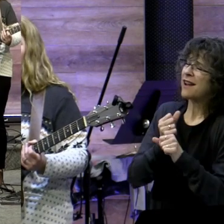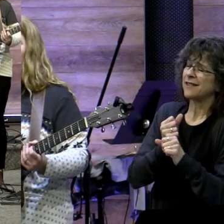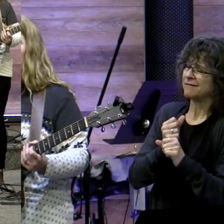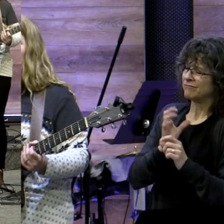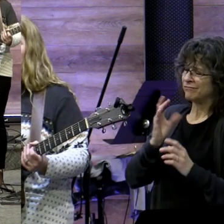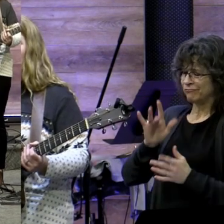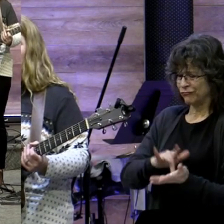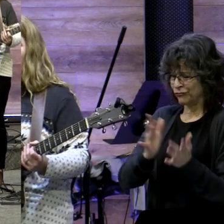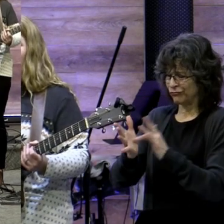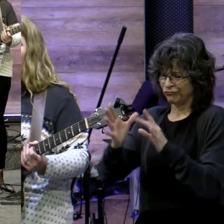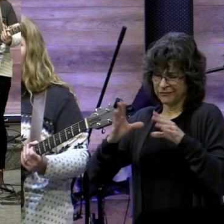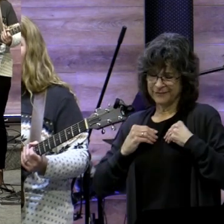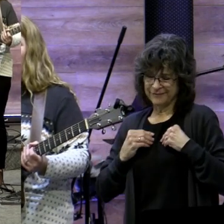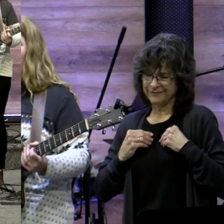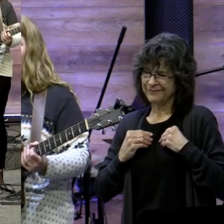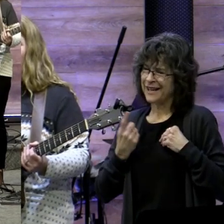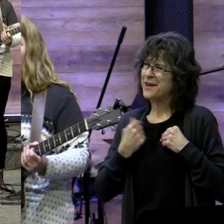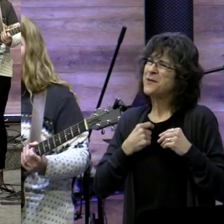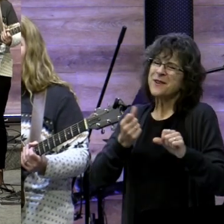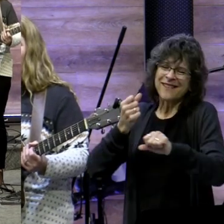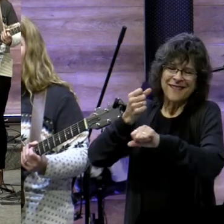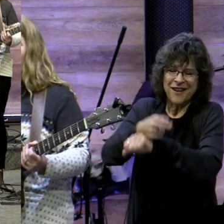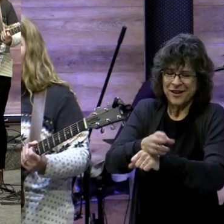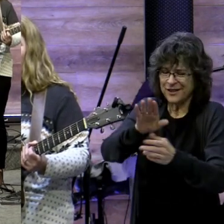he conquered death.